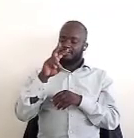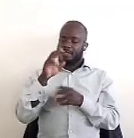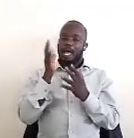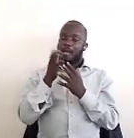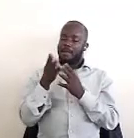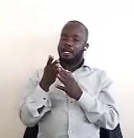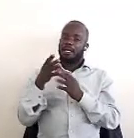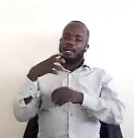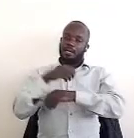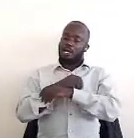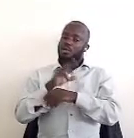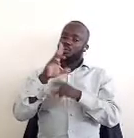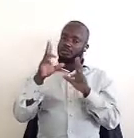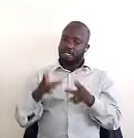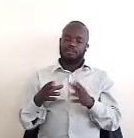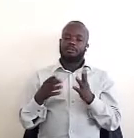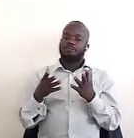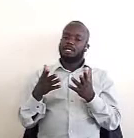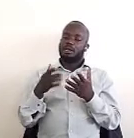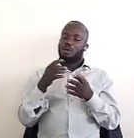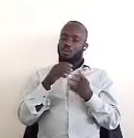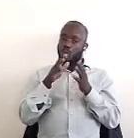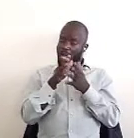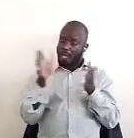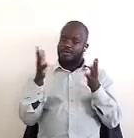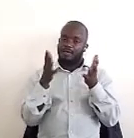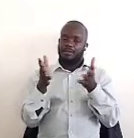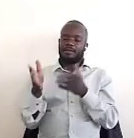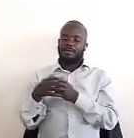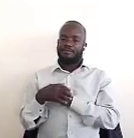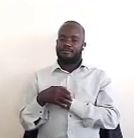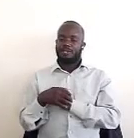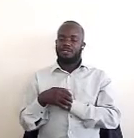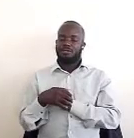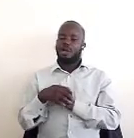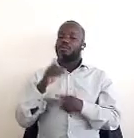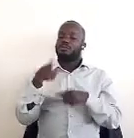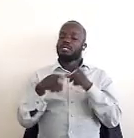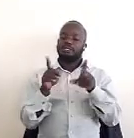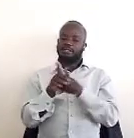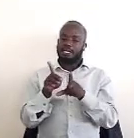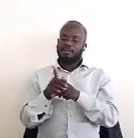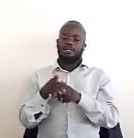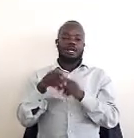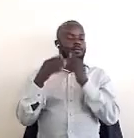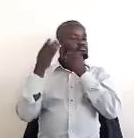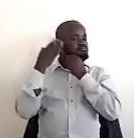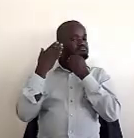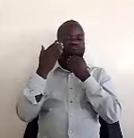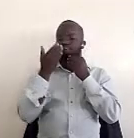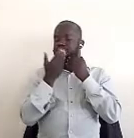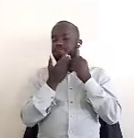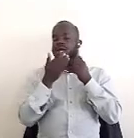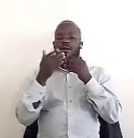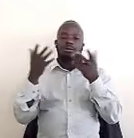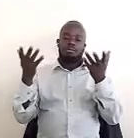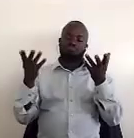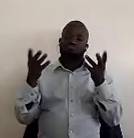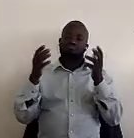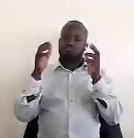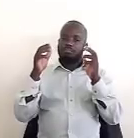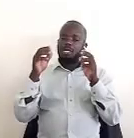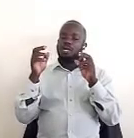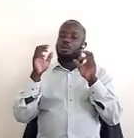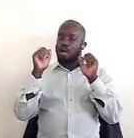drug users is widespread. Needles contain blood when reused. Therefore, in procedures such as tattooing or